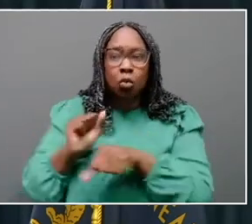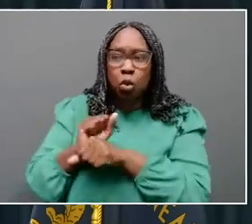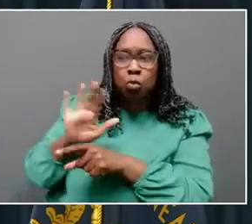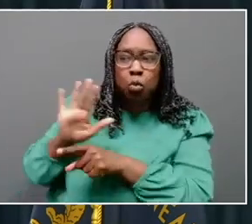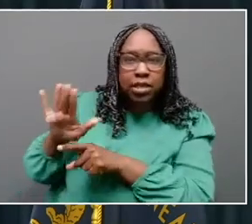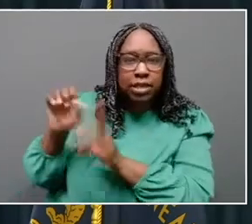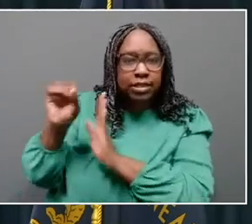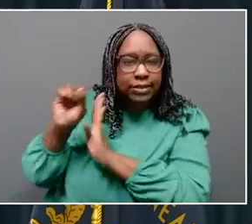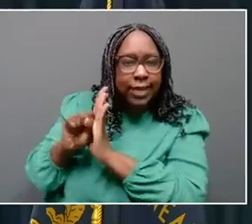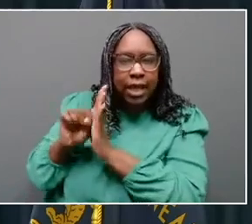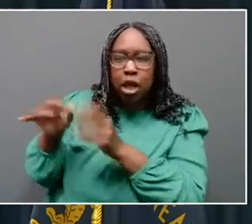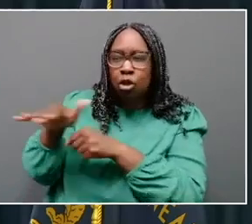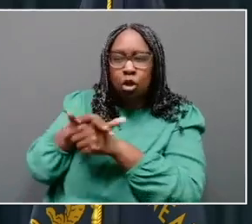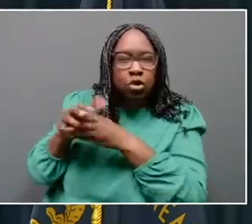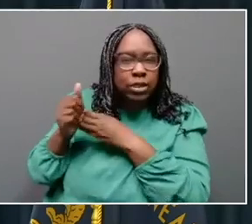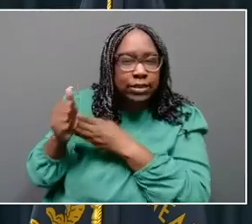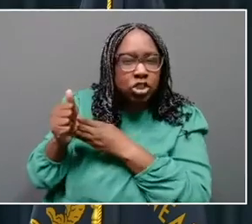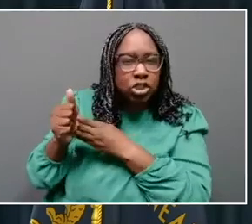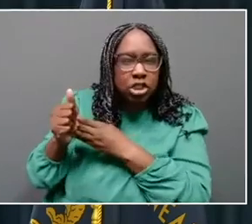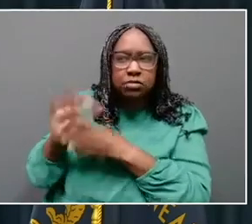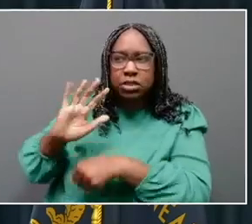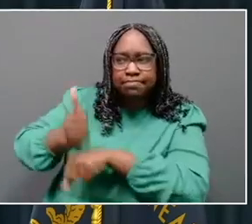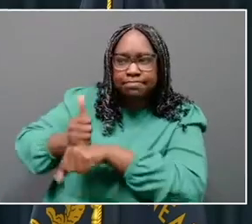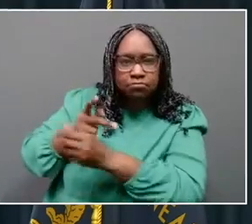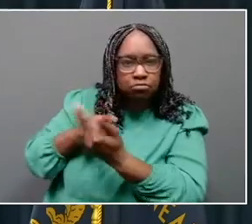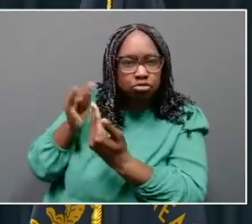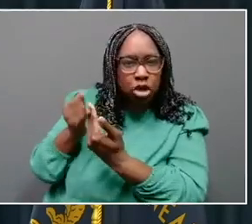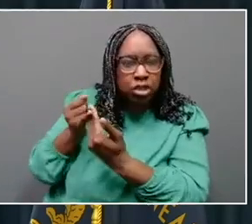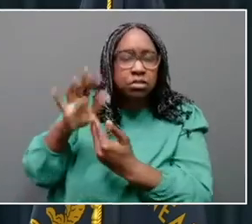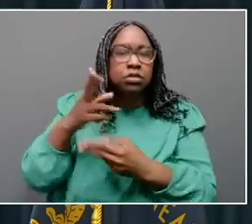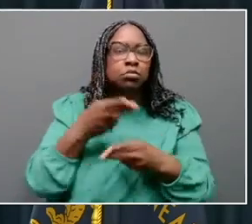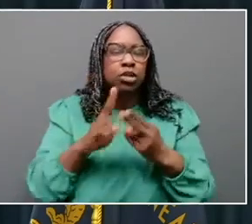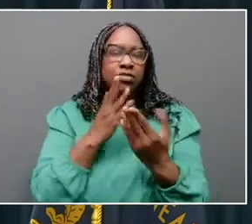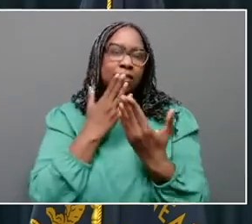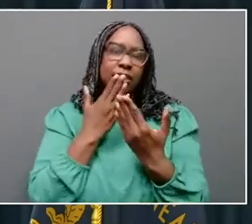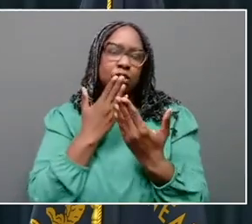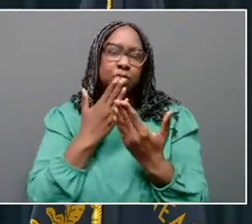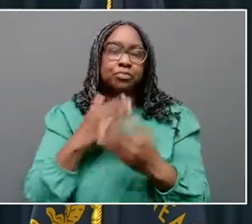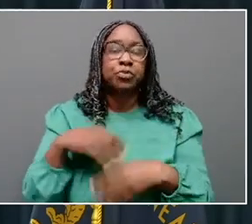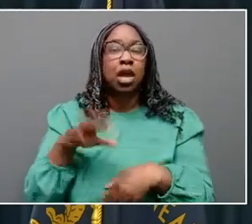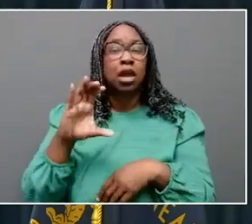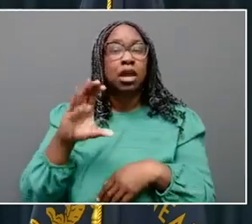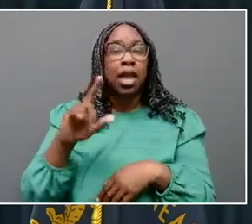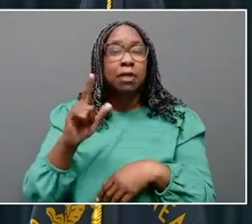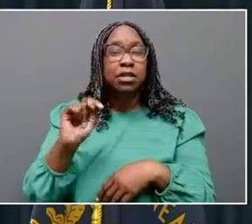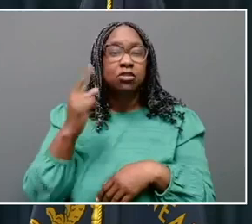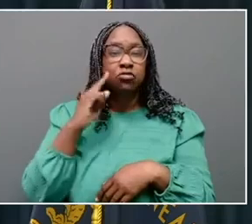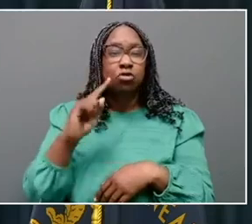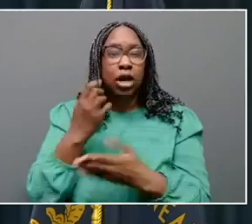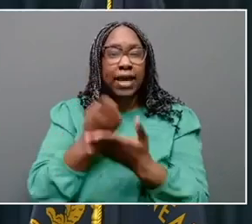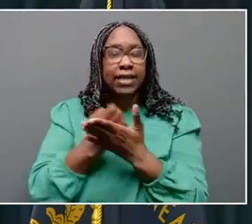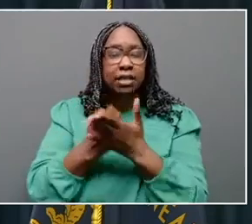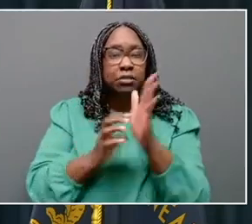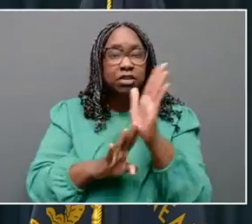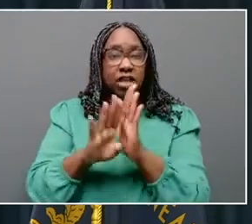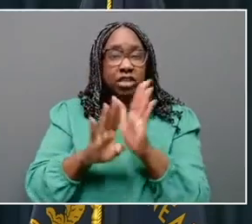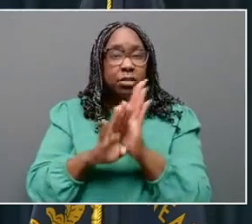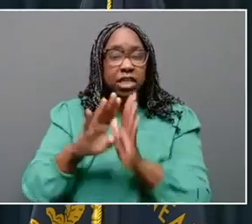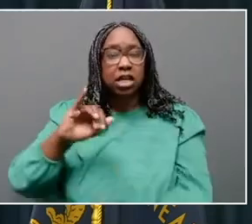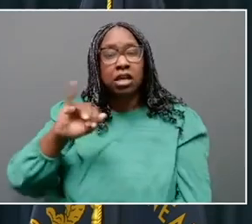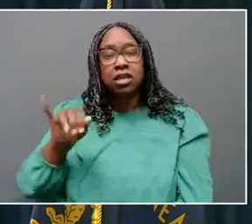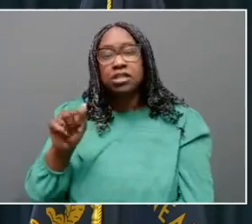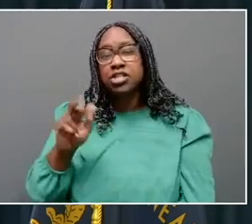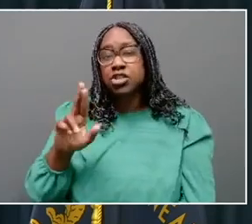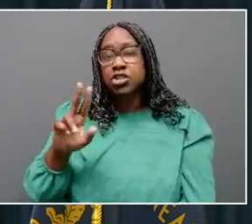project, and just a few brief thank yous in the Cabinet for Economic Development. Jared Metz was instrumental in helping us to